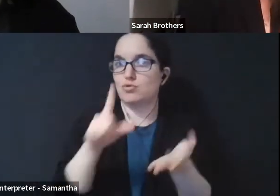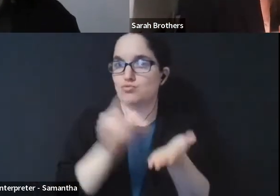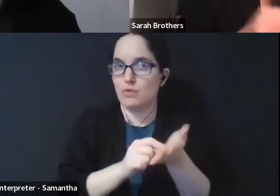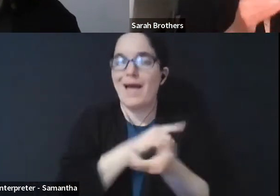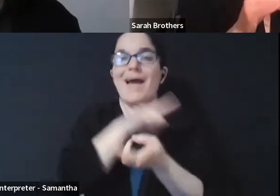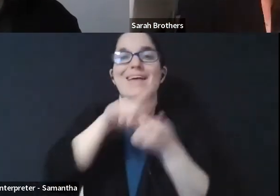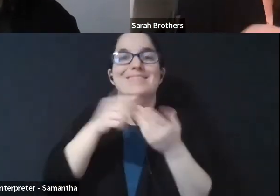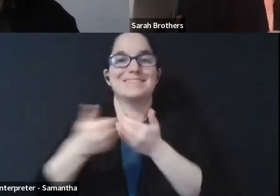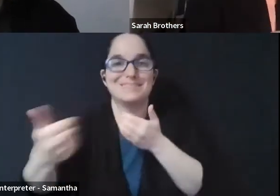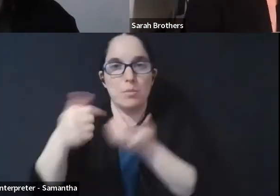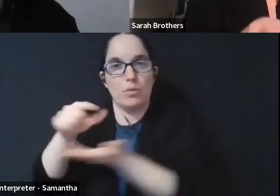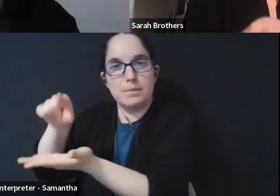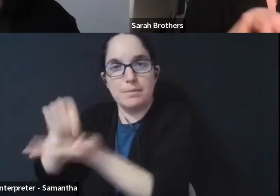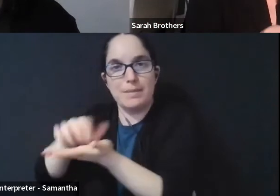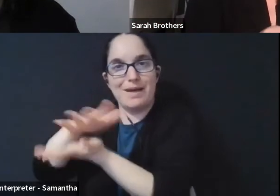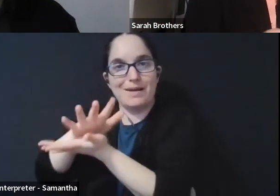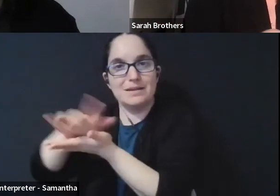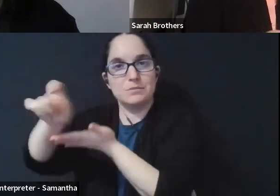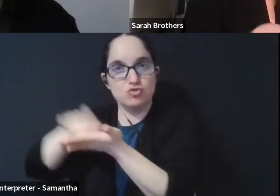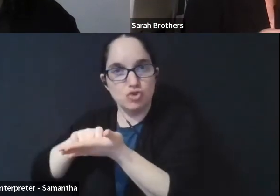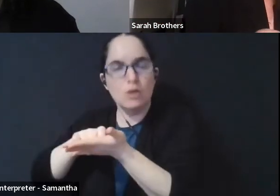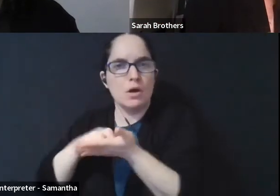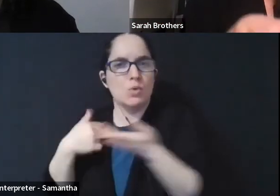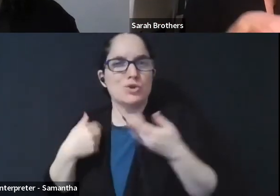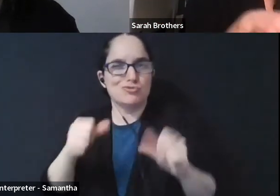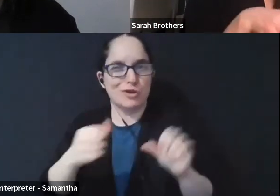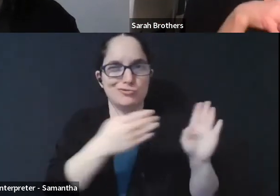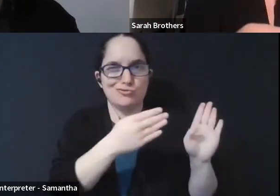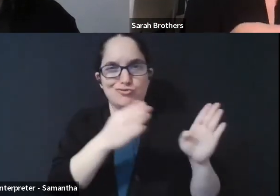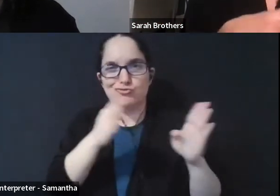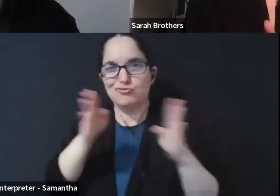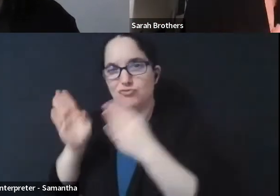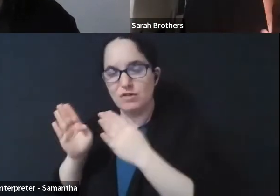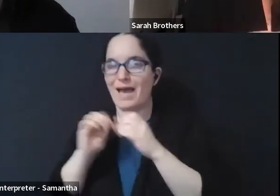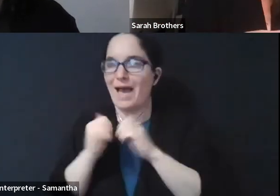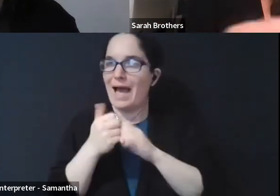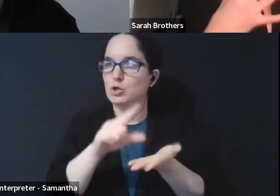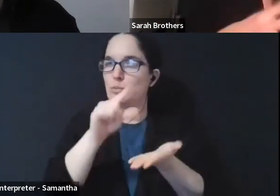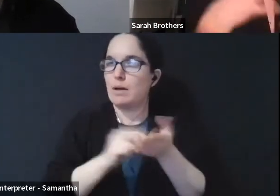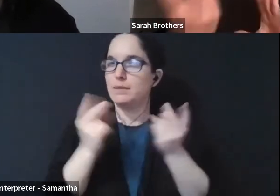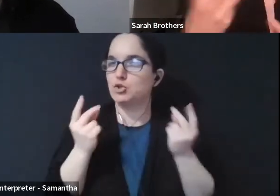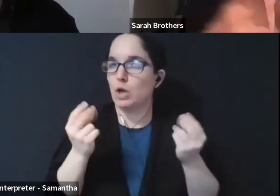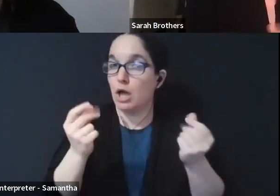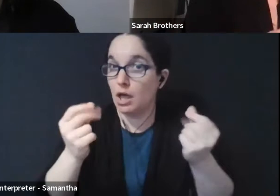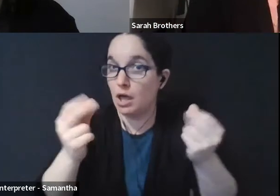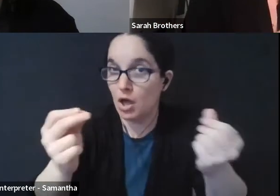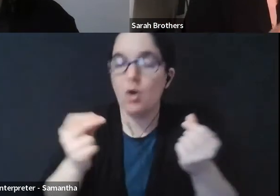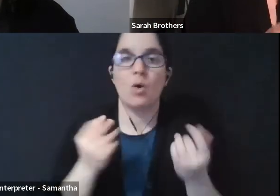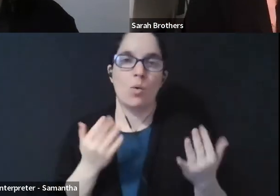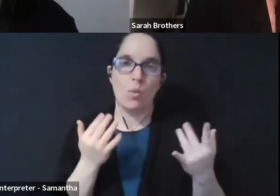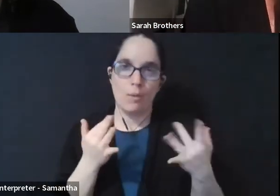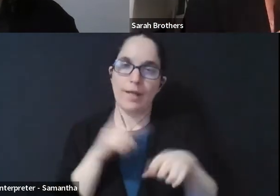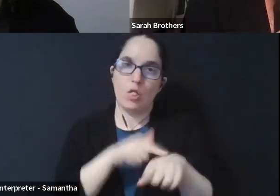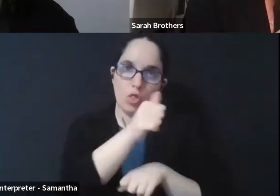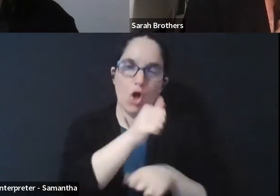academic journals. And we've been doing and moving more in that kind of direction of publishing advocacy work quickly, and then the academic work can